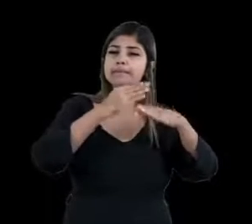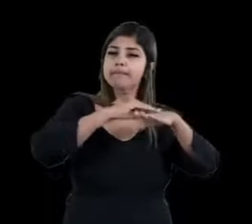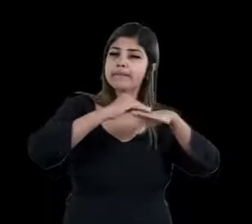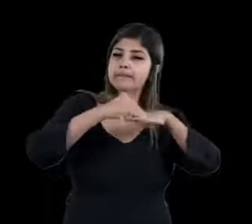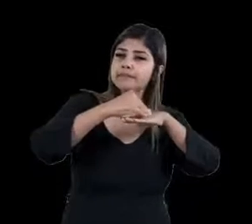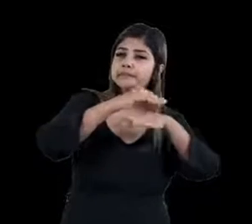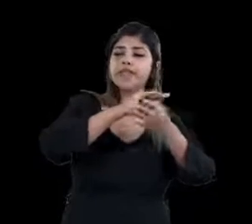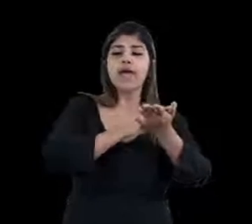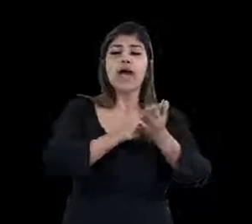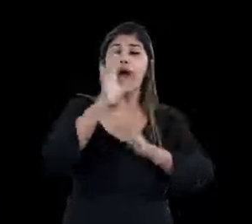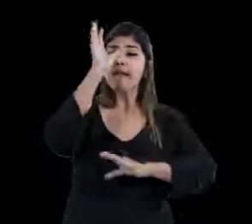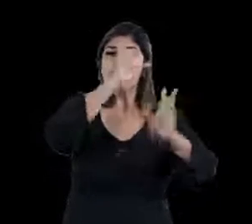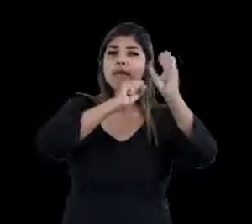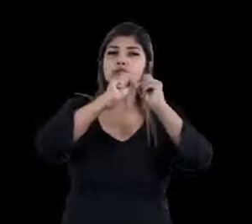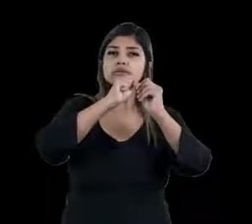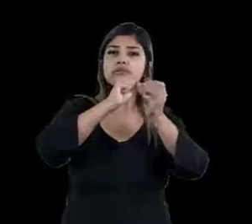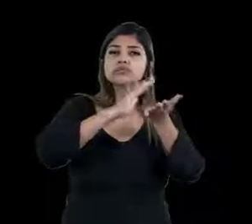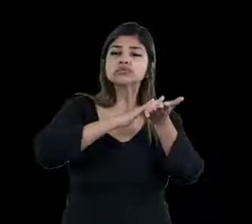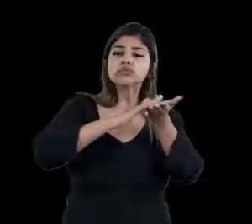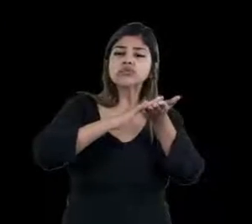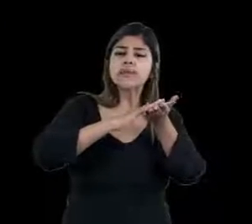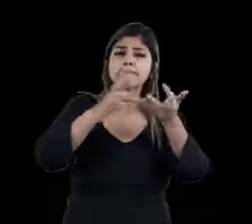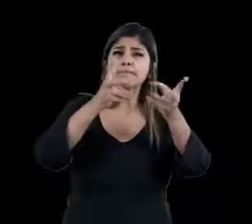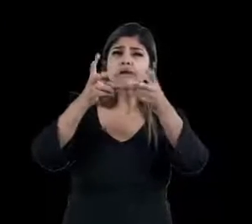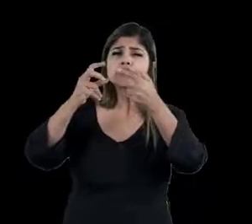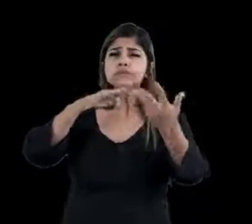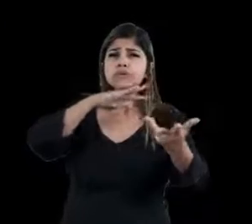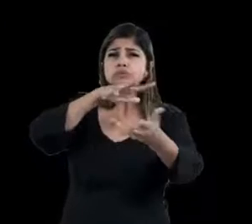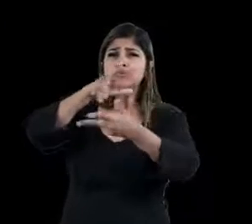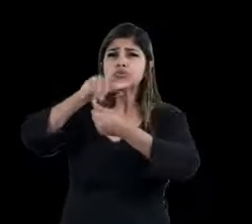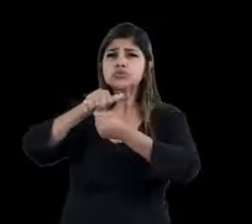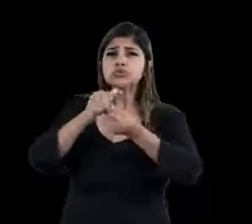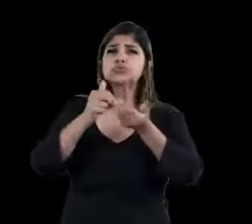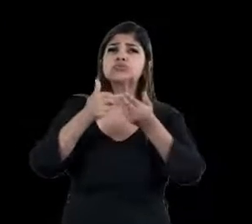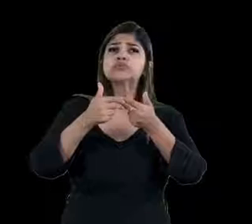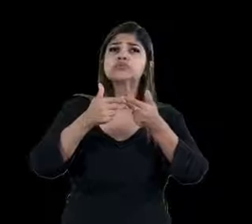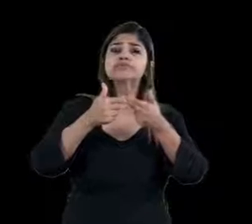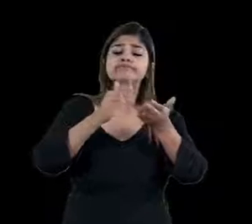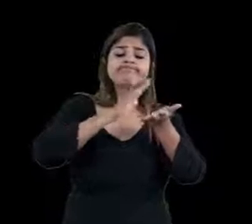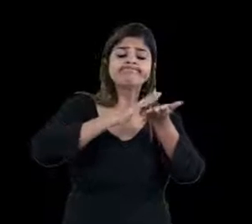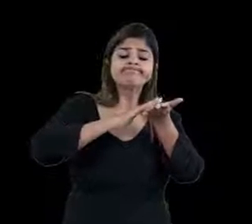They learn in the palm of their hand. They know the world in the palm of their hand, as we say.